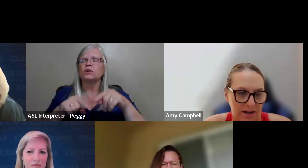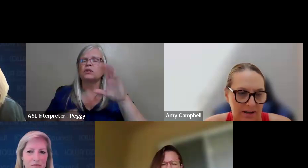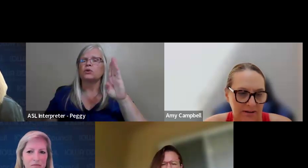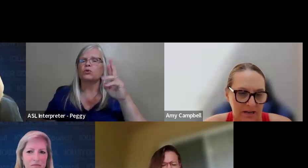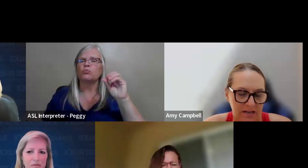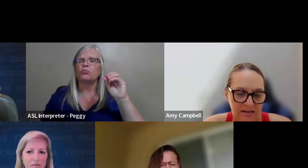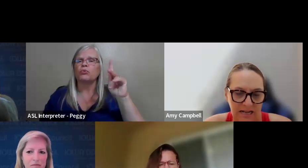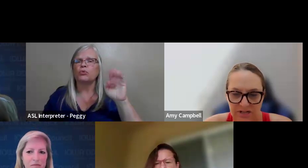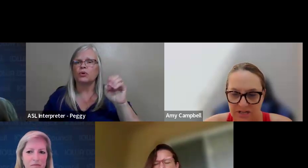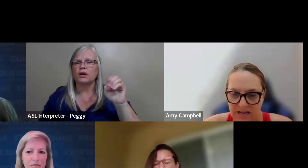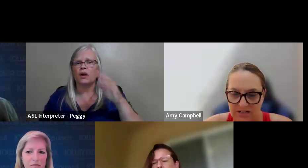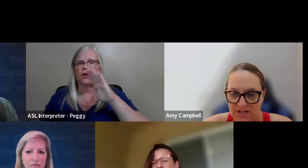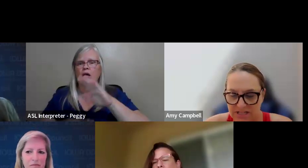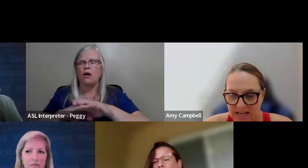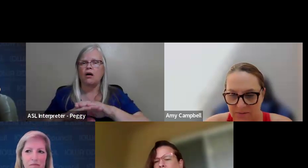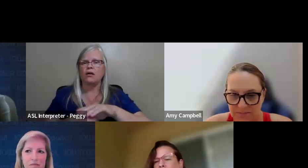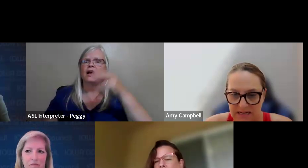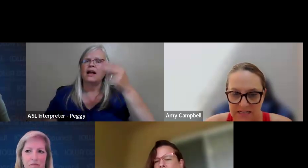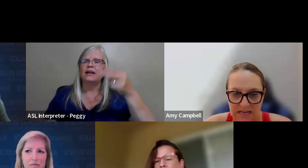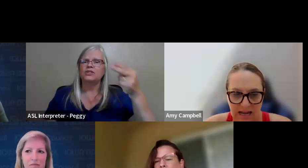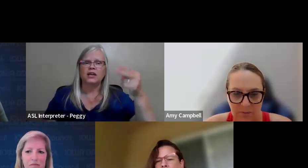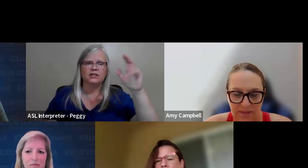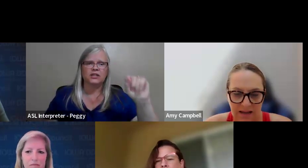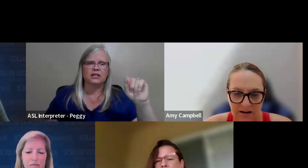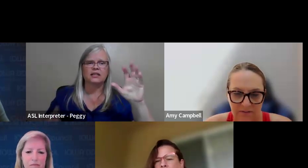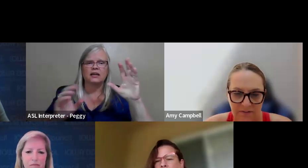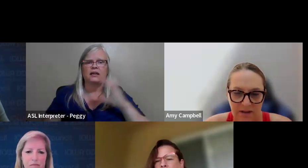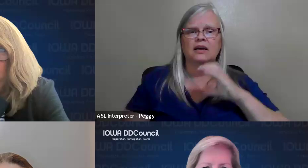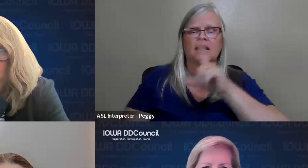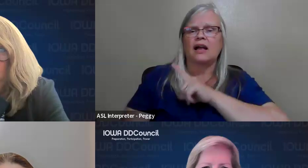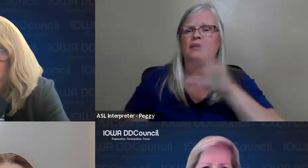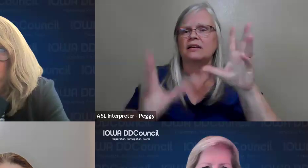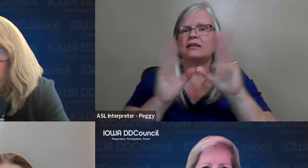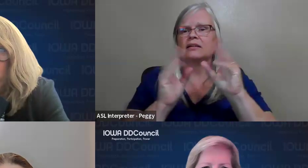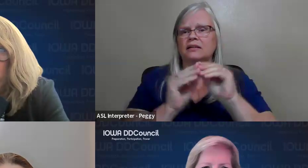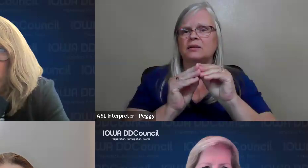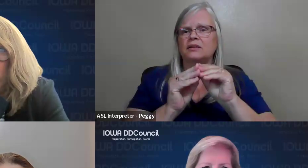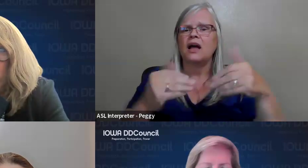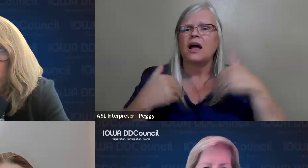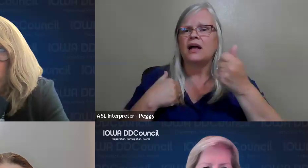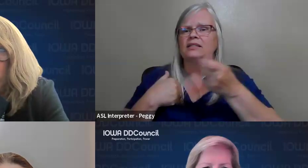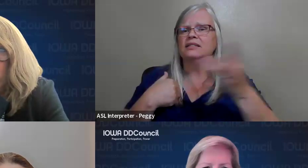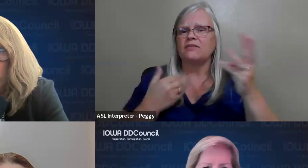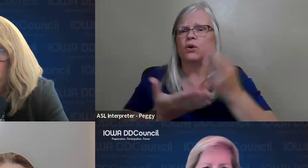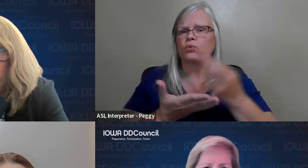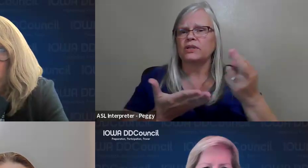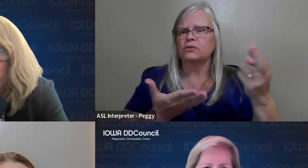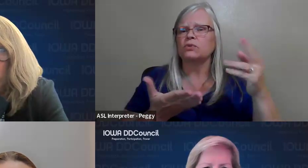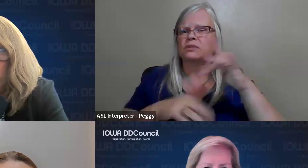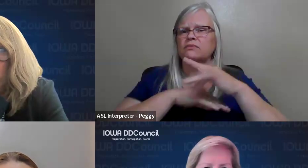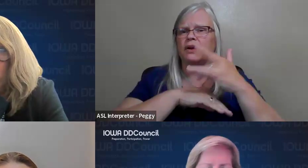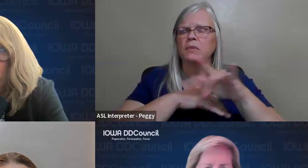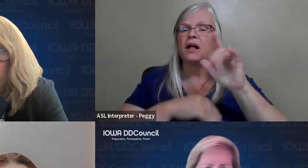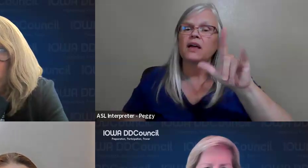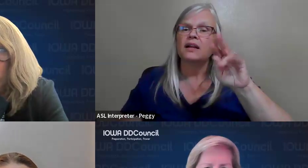we were on a HHS council meeting today where they kind of had several resources available. So that